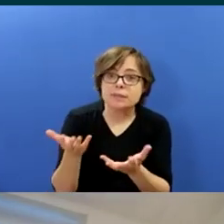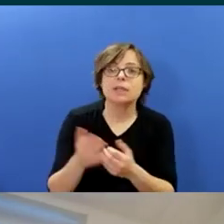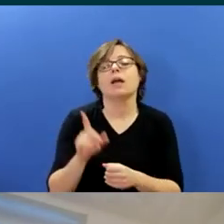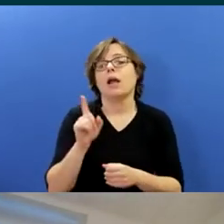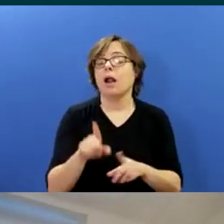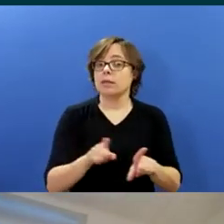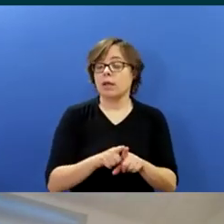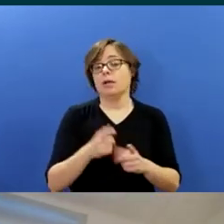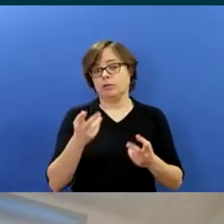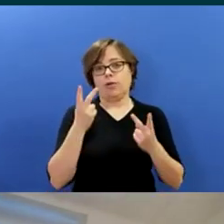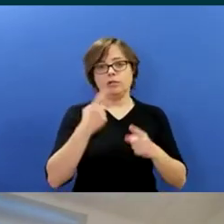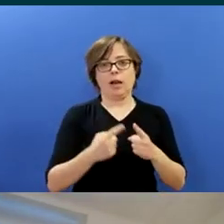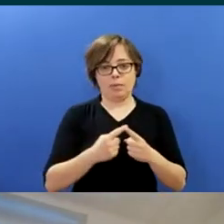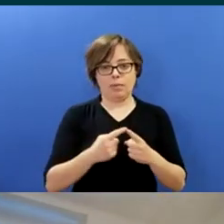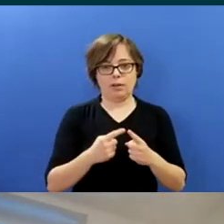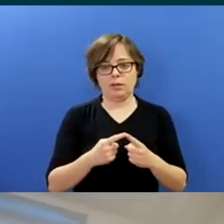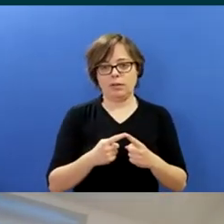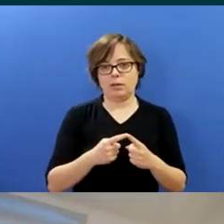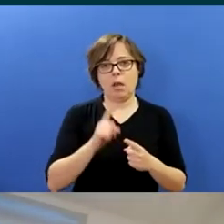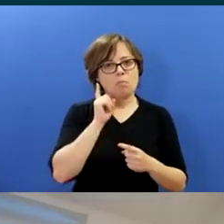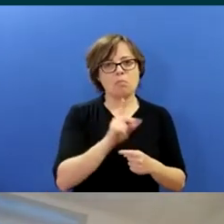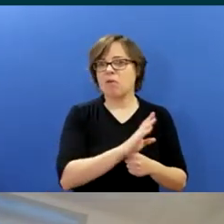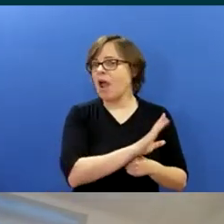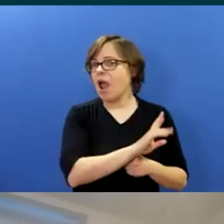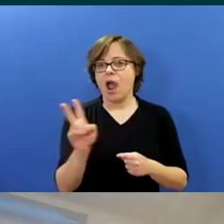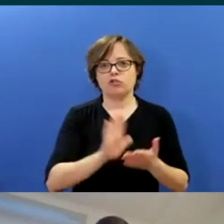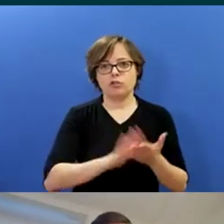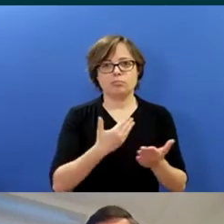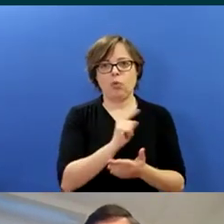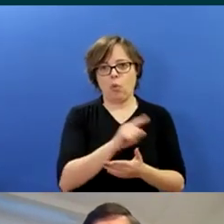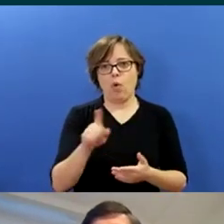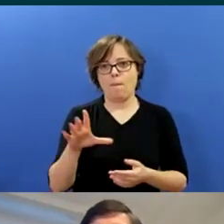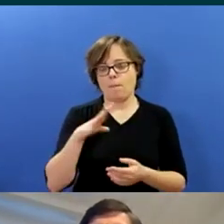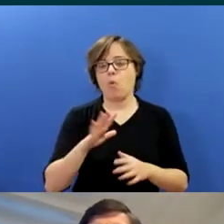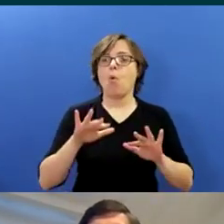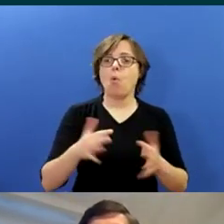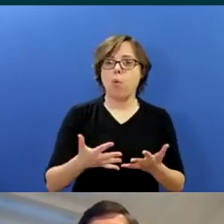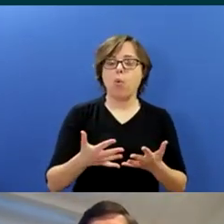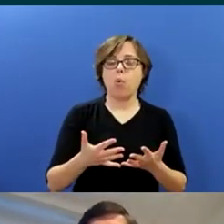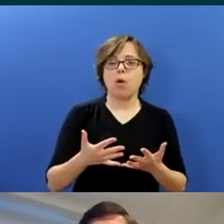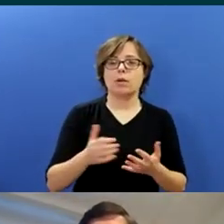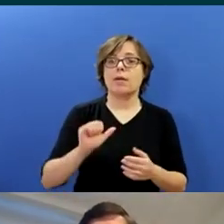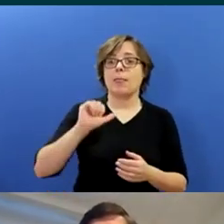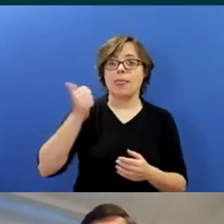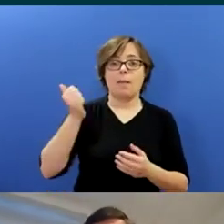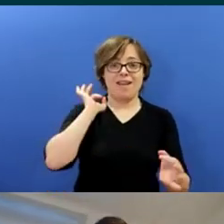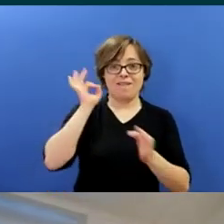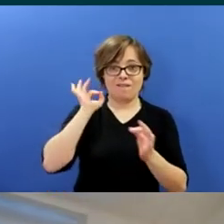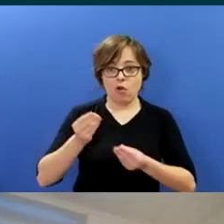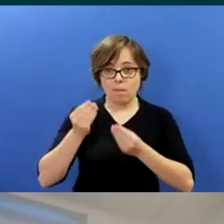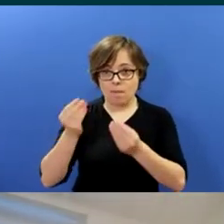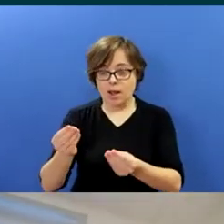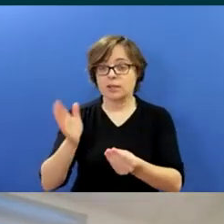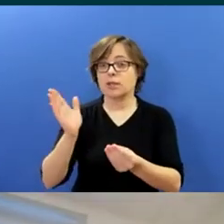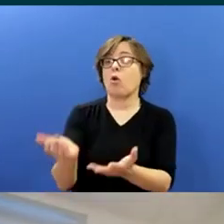bardzo asking istotny questions, element, o którym but also dzisiaj what we is wszystkich przykładach also mieliśmy very okazję important, widzieć, to znaczy and that has been zaczynamy od present in all of these informowania, examples. So angażujemy,